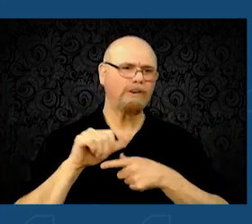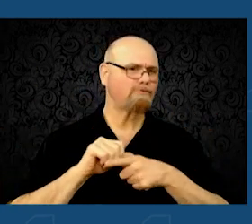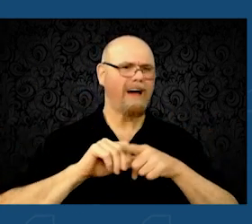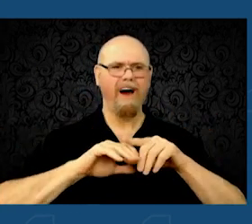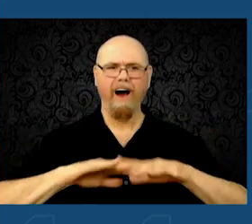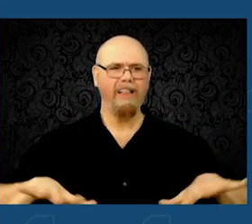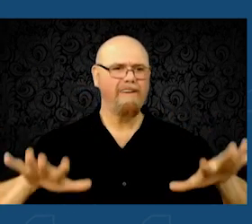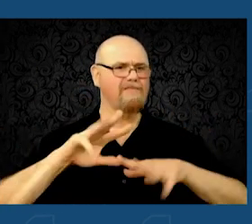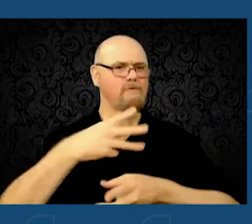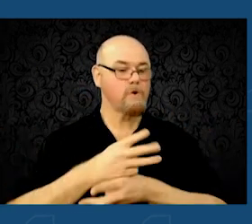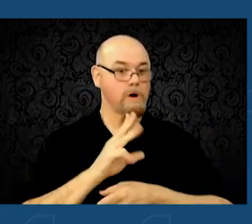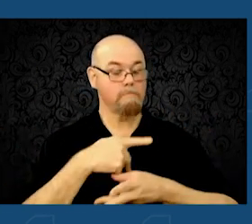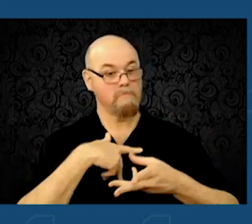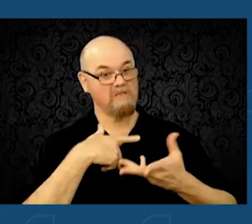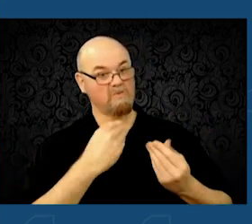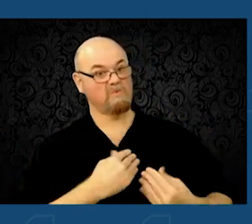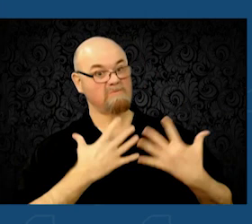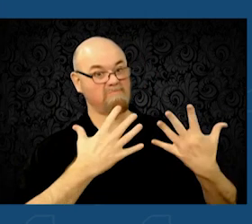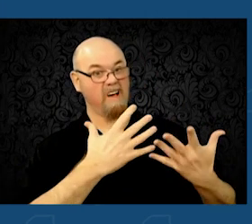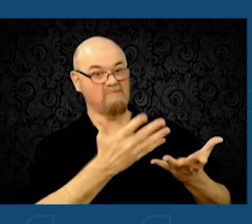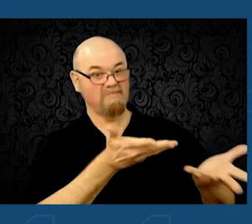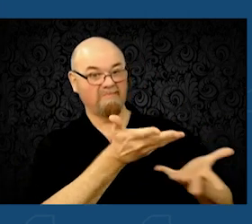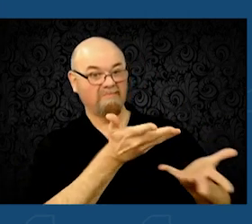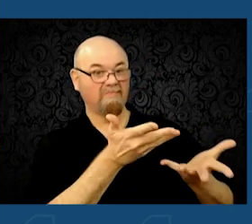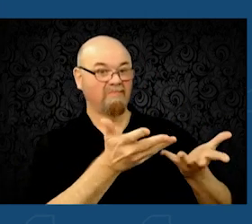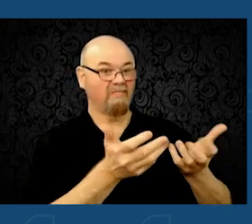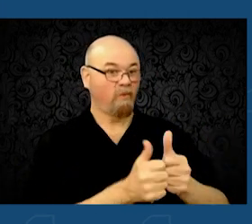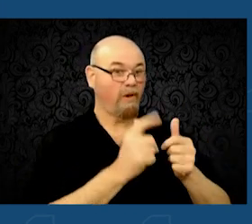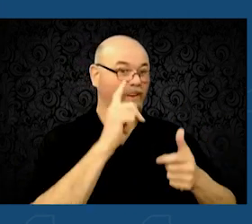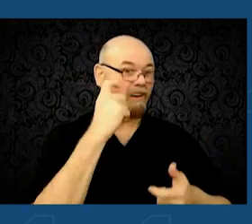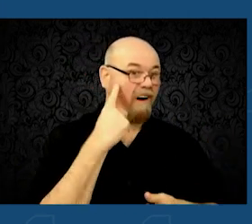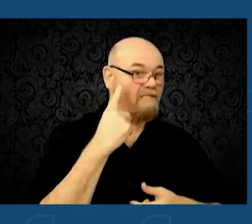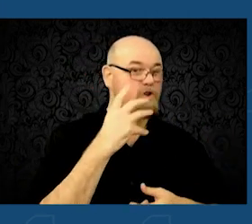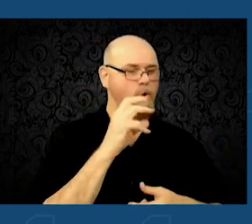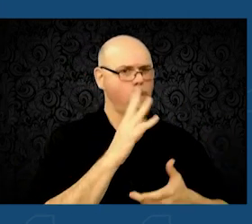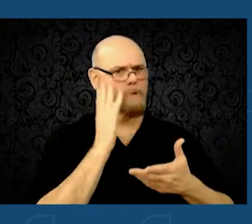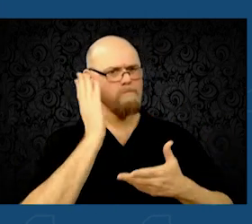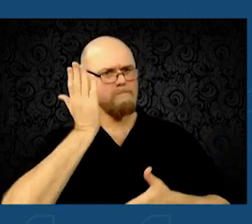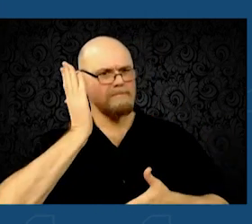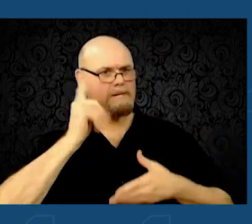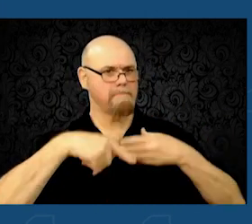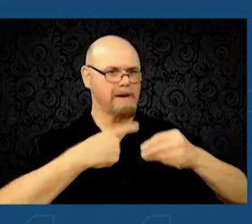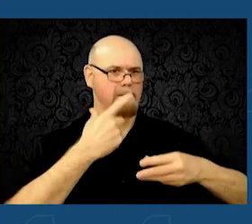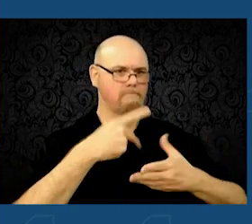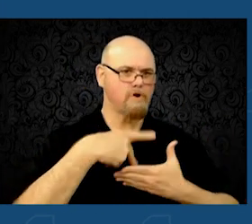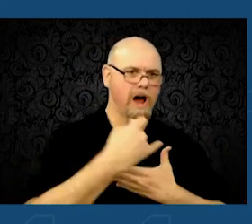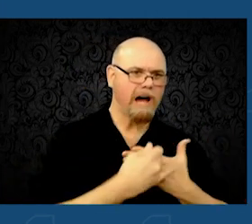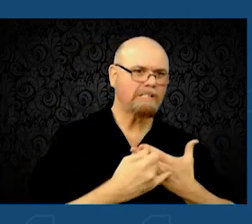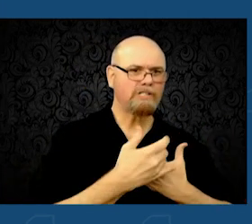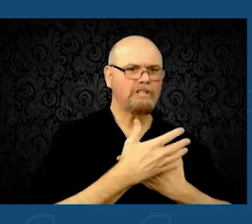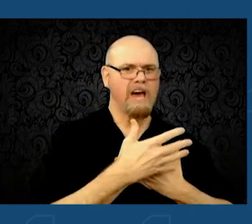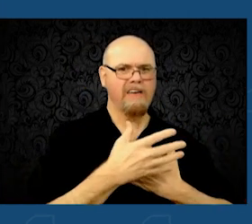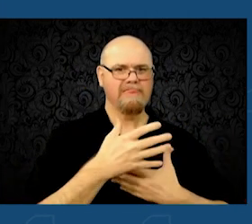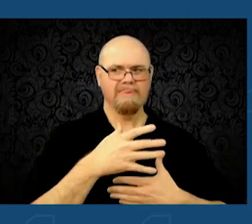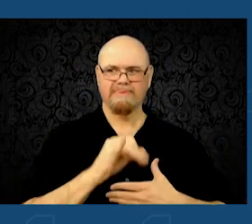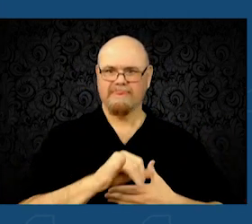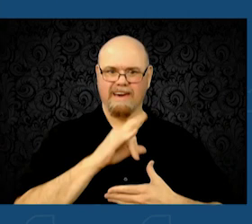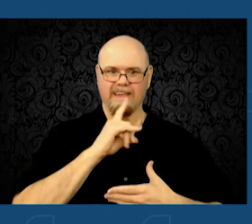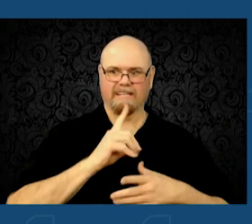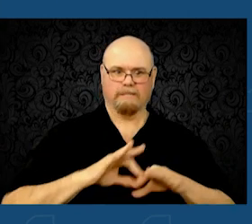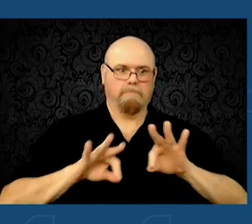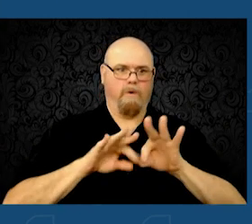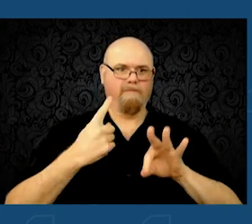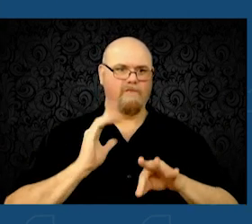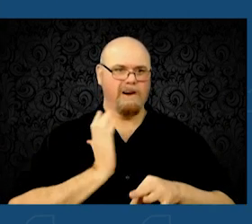government and try to present a project that's the crown jewel of our community, you know, I'm just